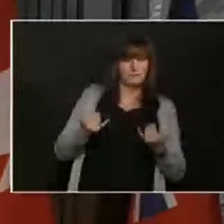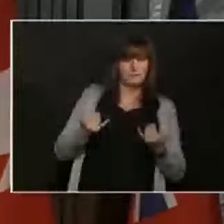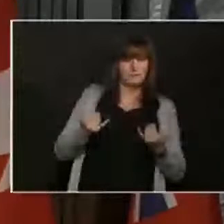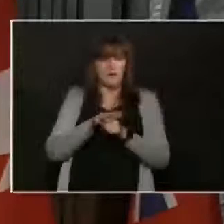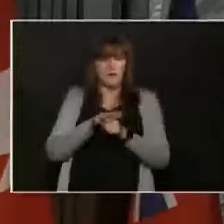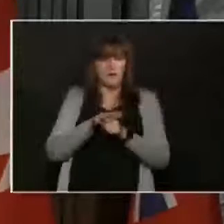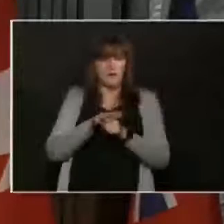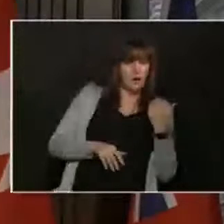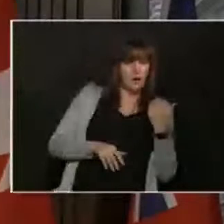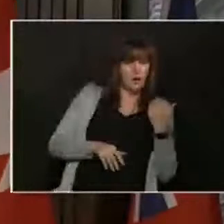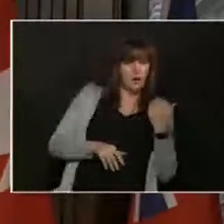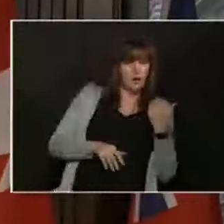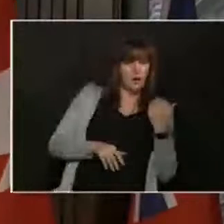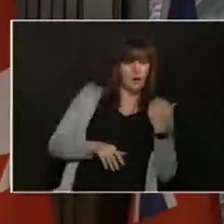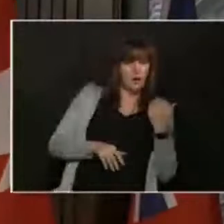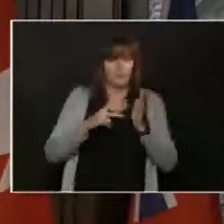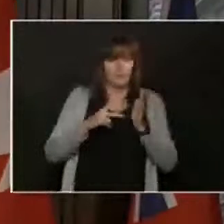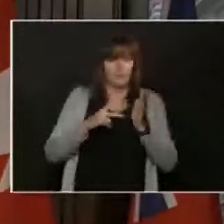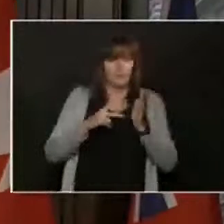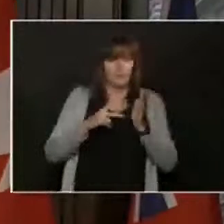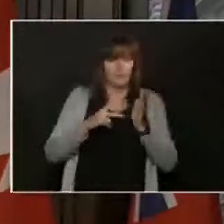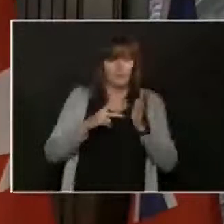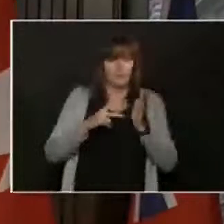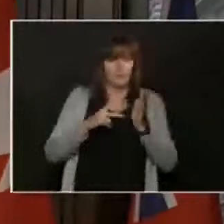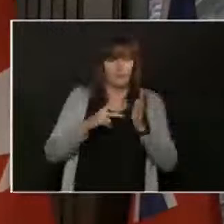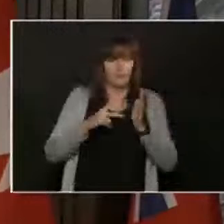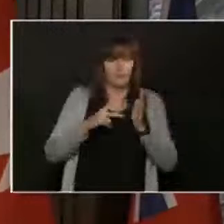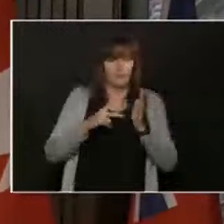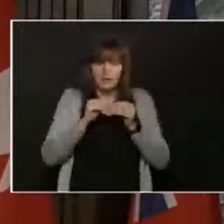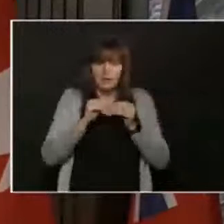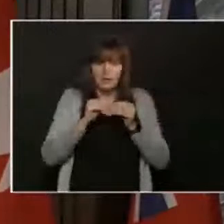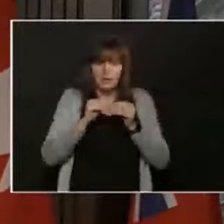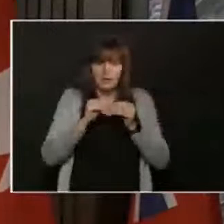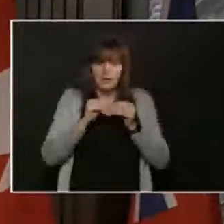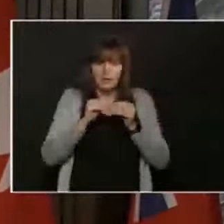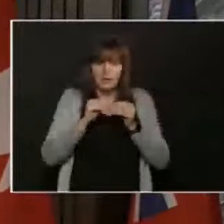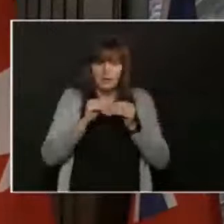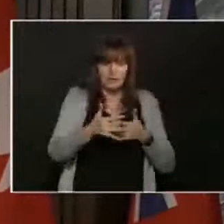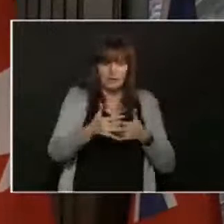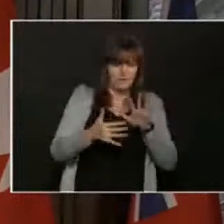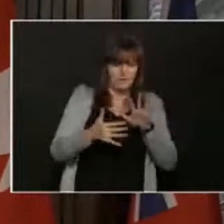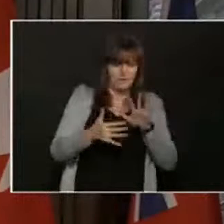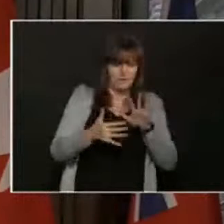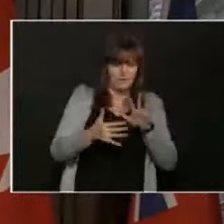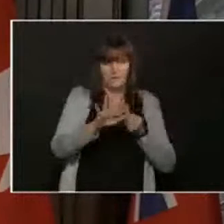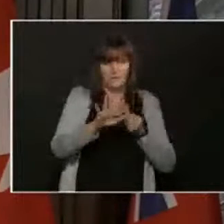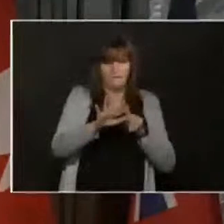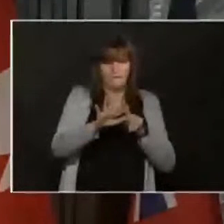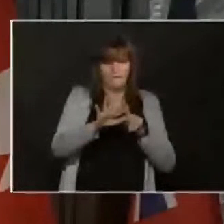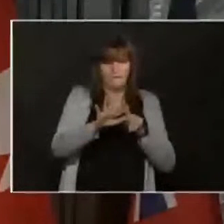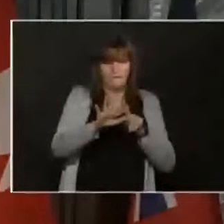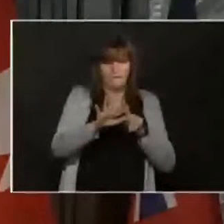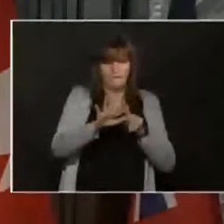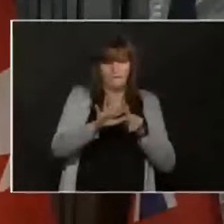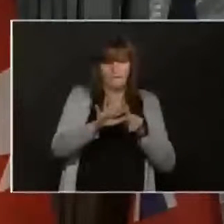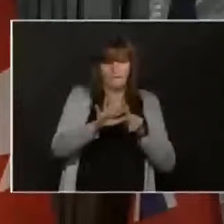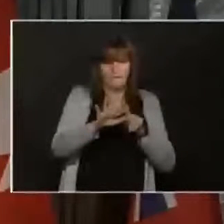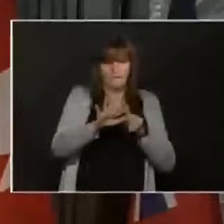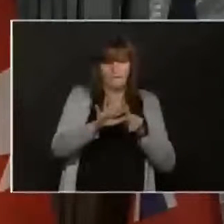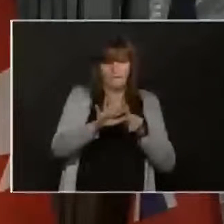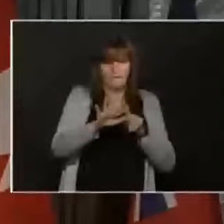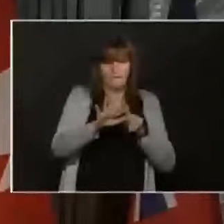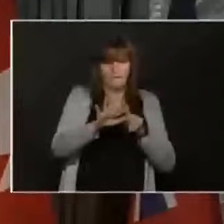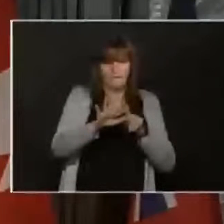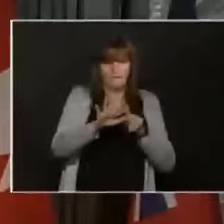half. But this new variant, if it spreads, will mean that the doubling time for cases could drop as low as 10